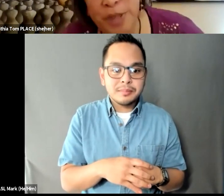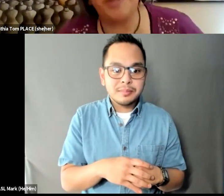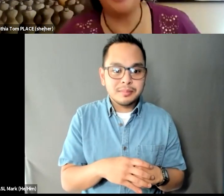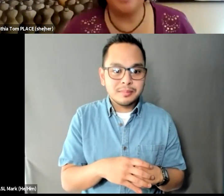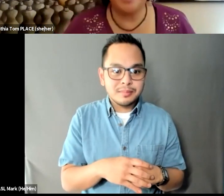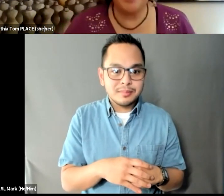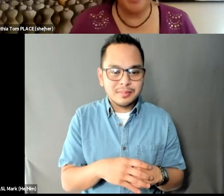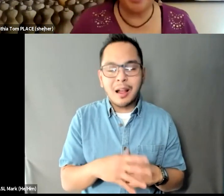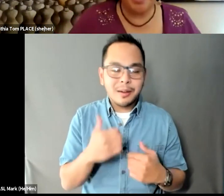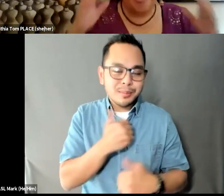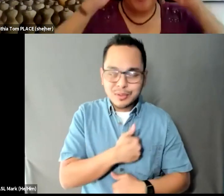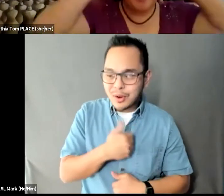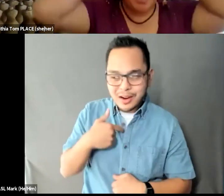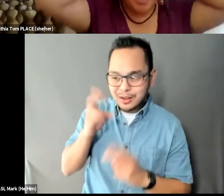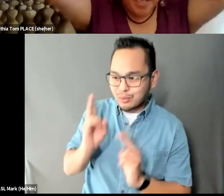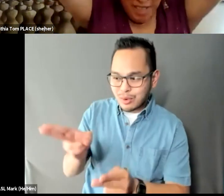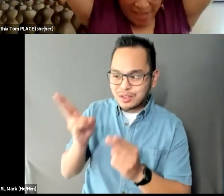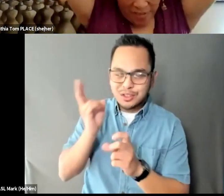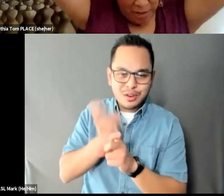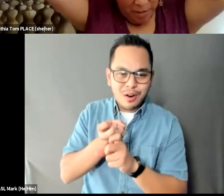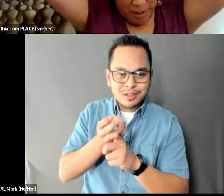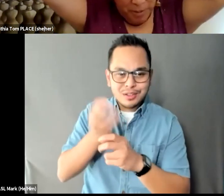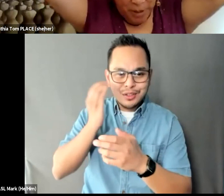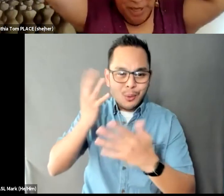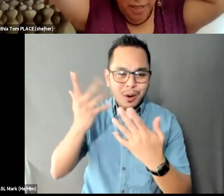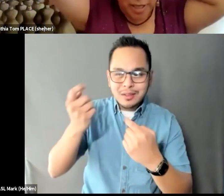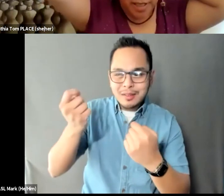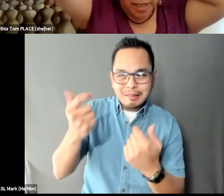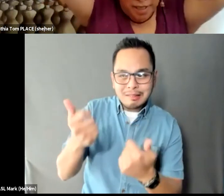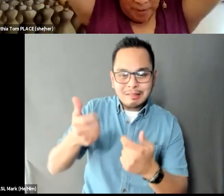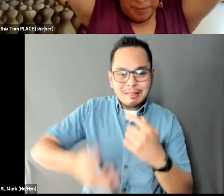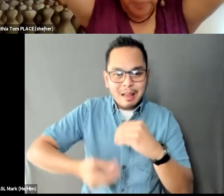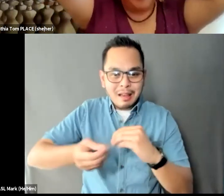rush through it. It's so hard to know, what to leave out and what to put in.